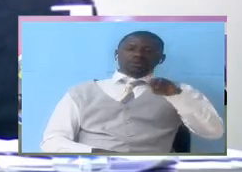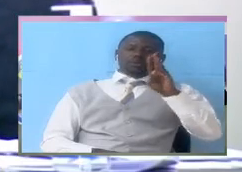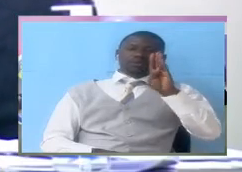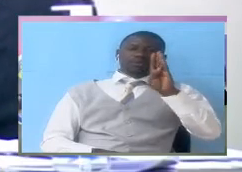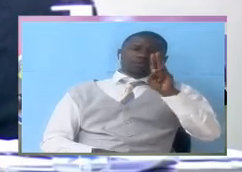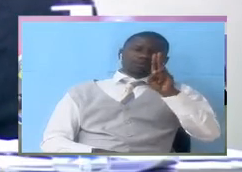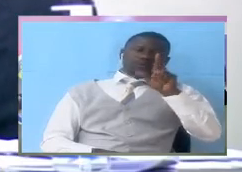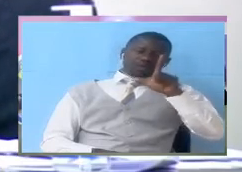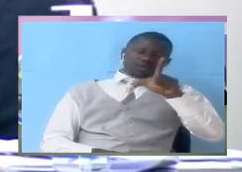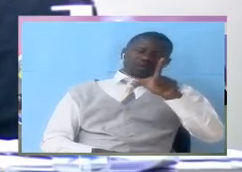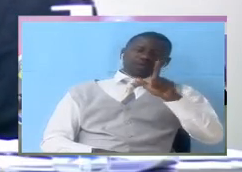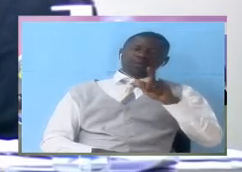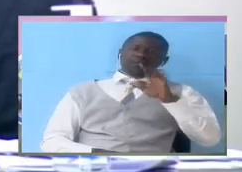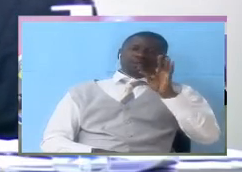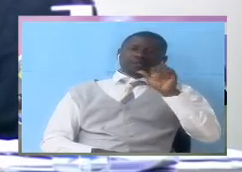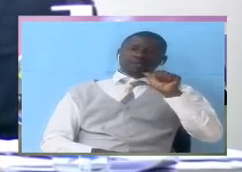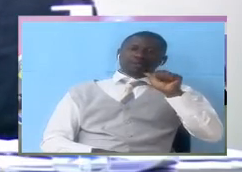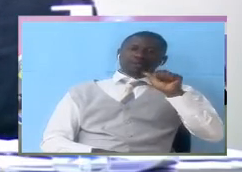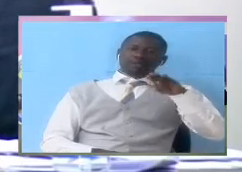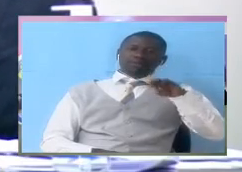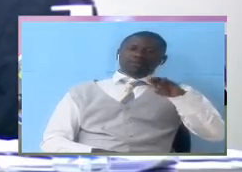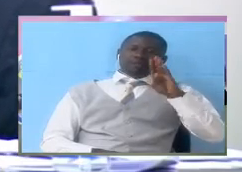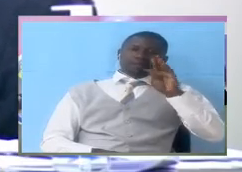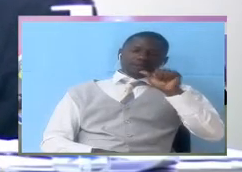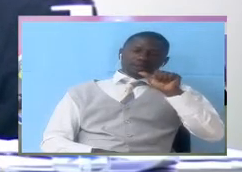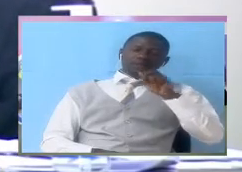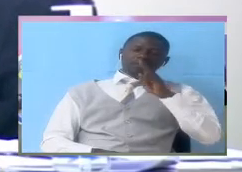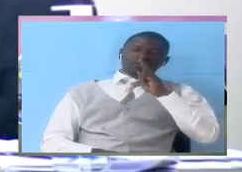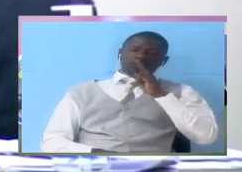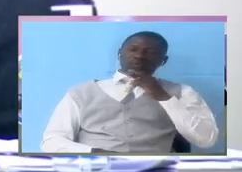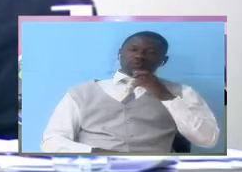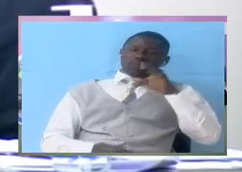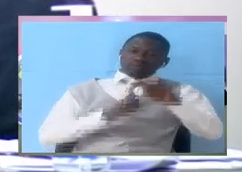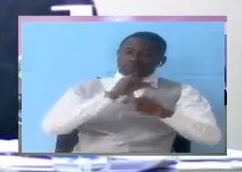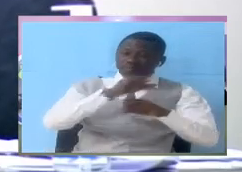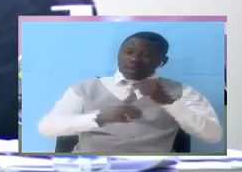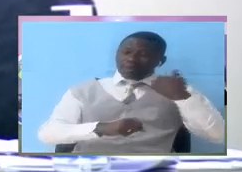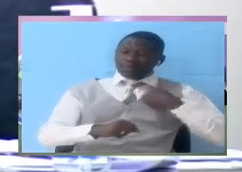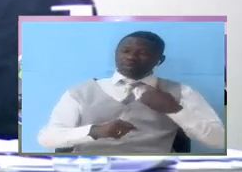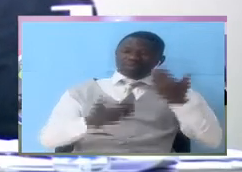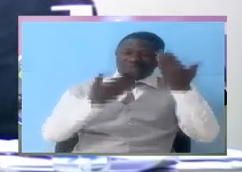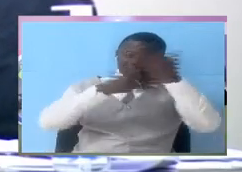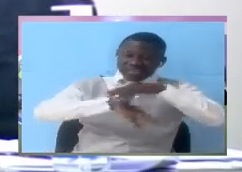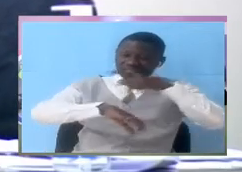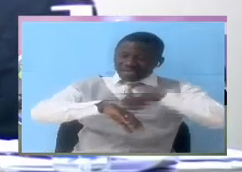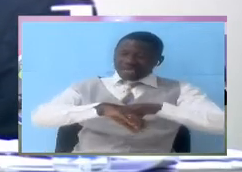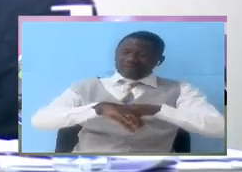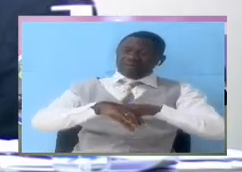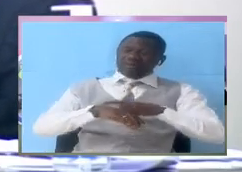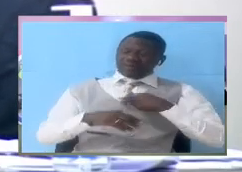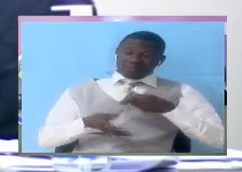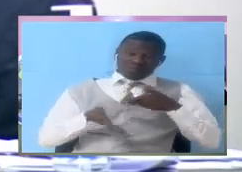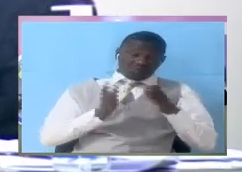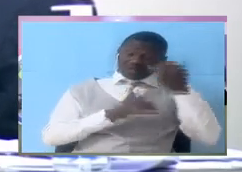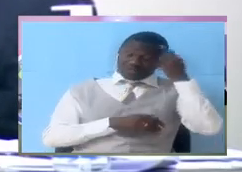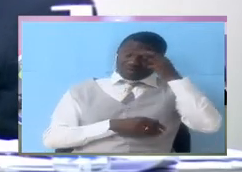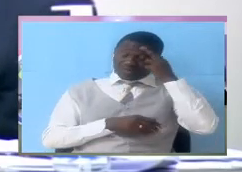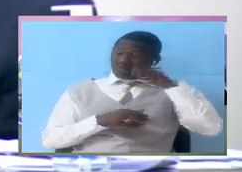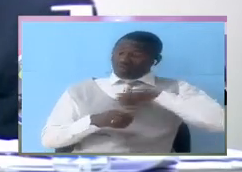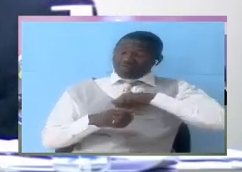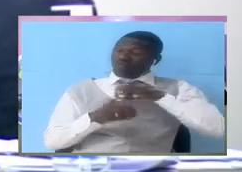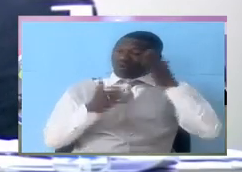ci reasons best known to them ci ay xalaat yo xamne ñom ñoko xam jël